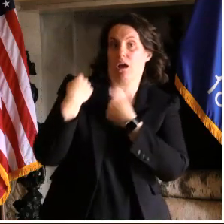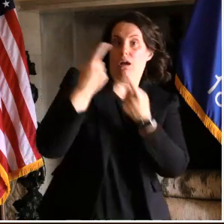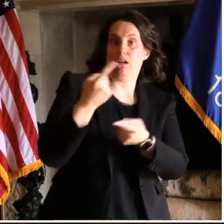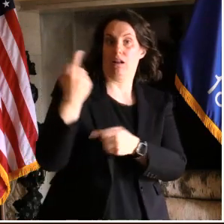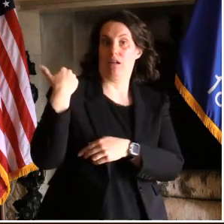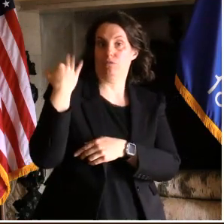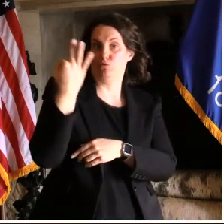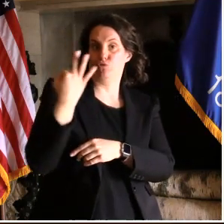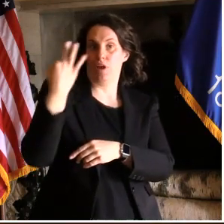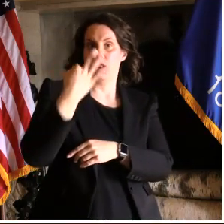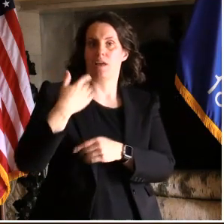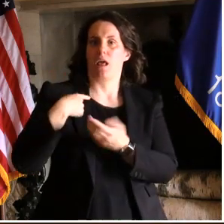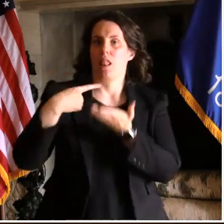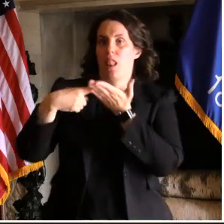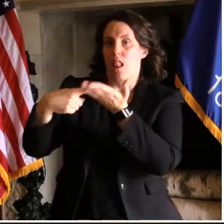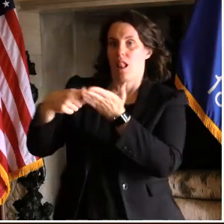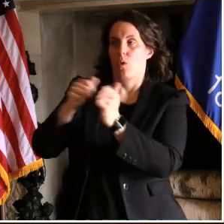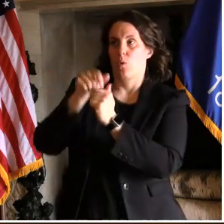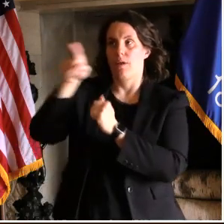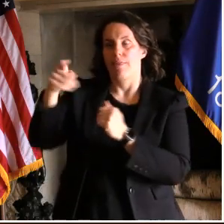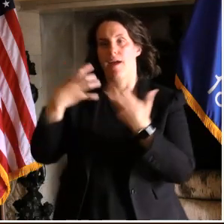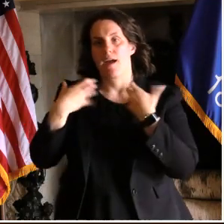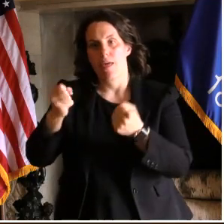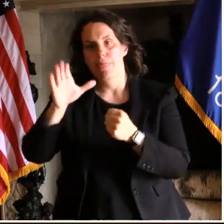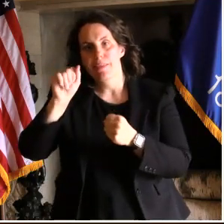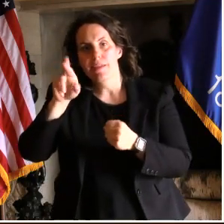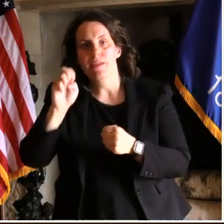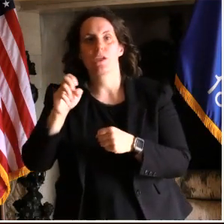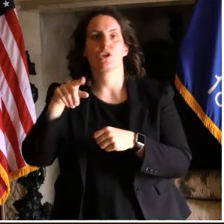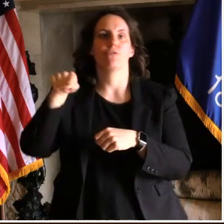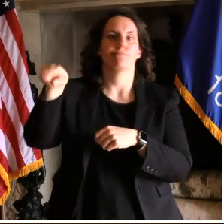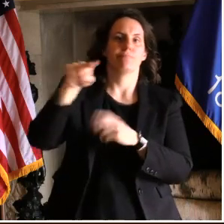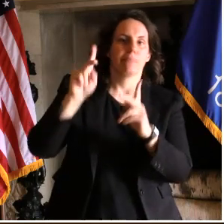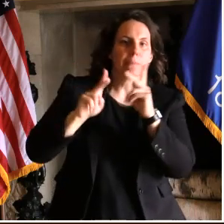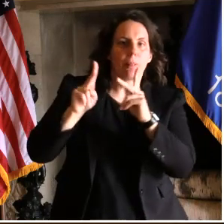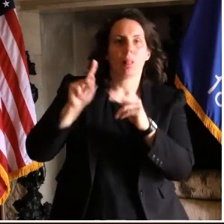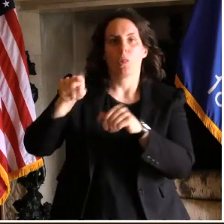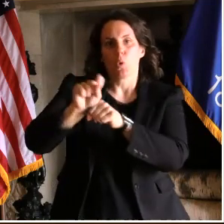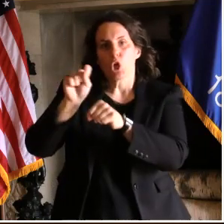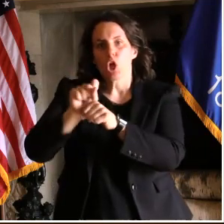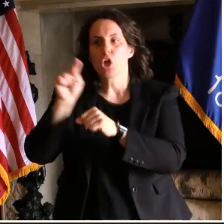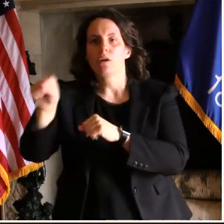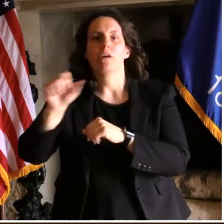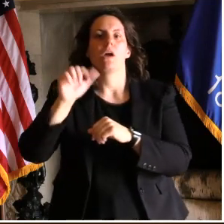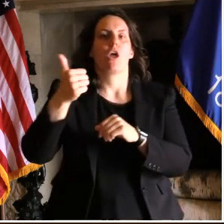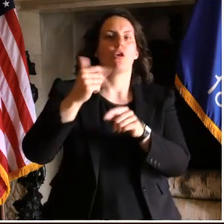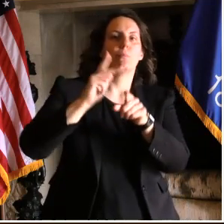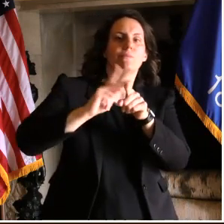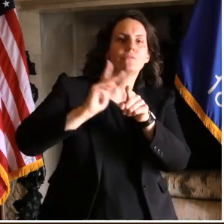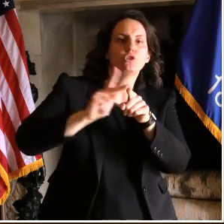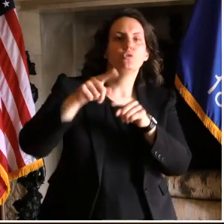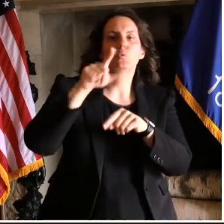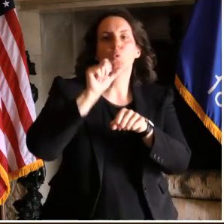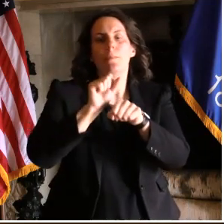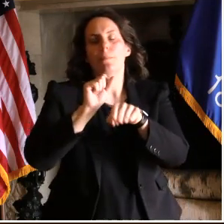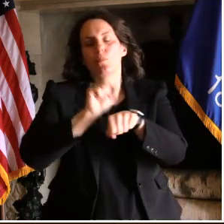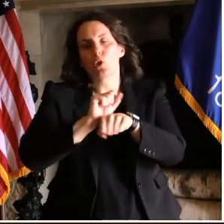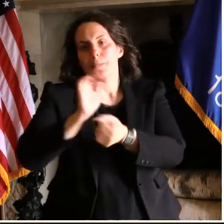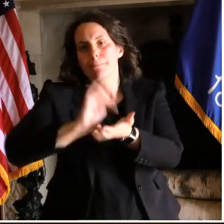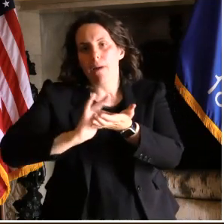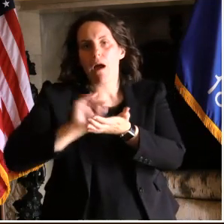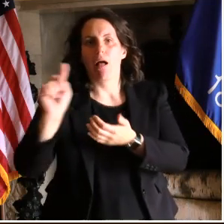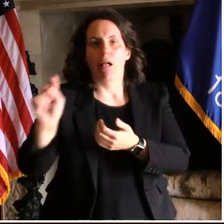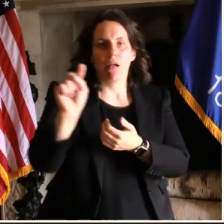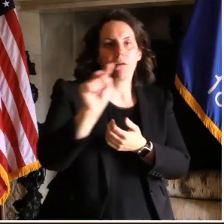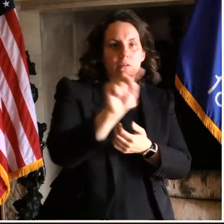great healthcare staff, as well as other medical and healthcare professionals, they